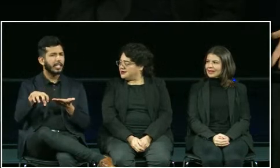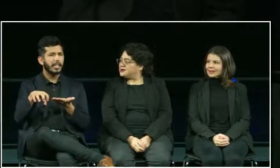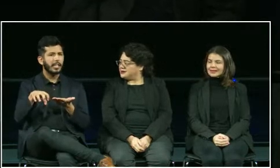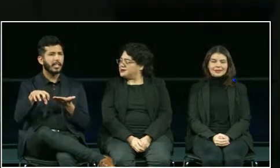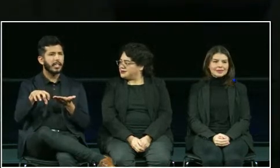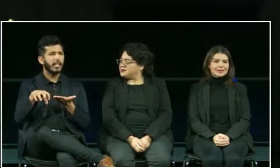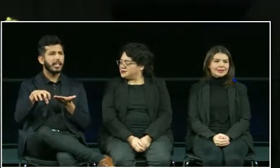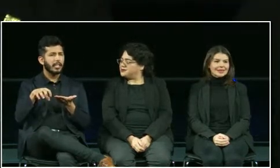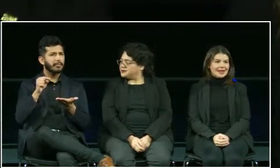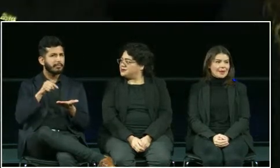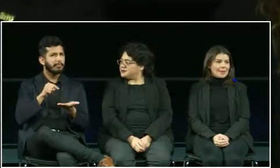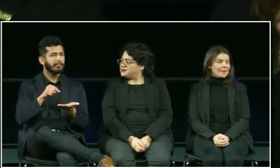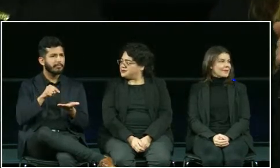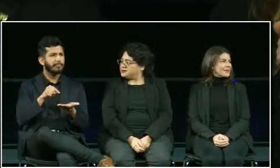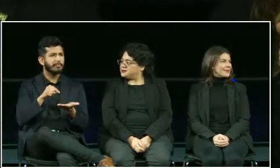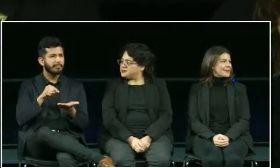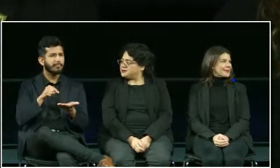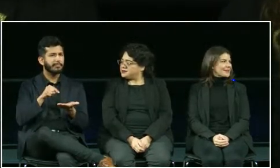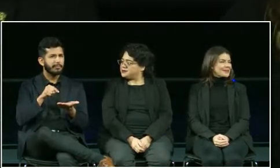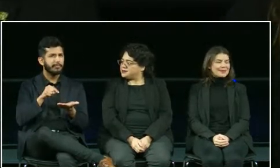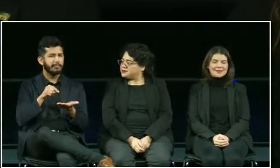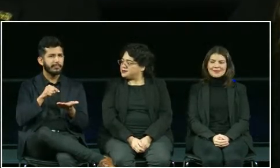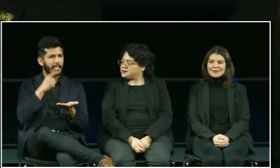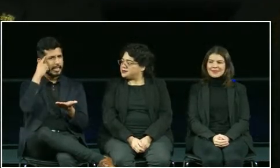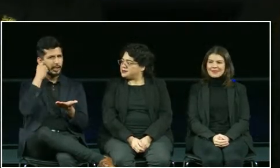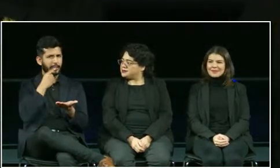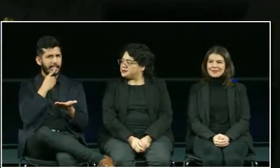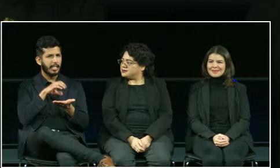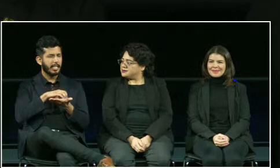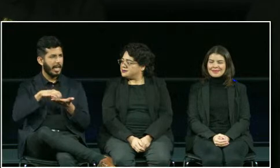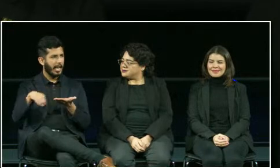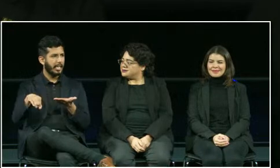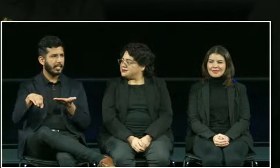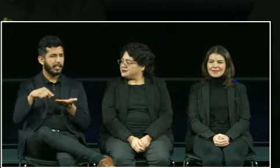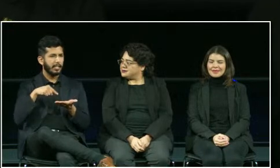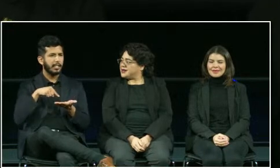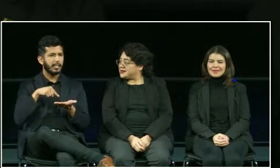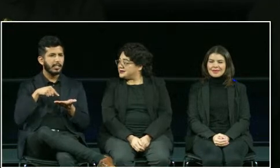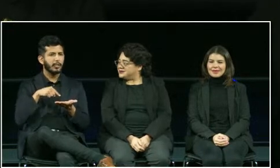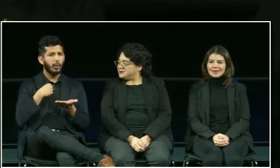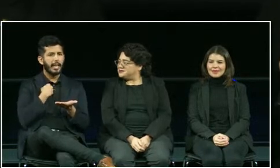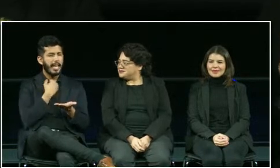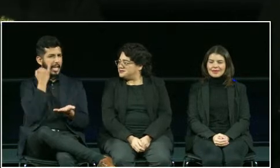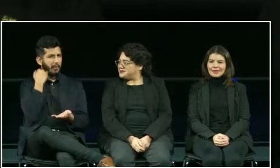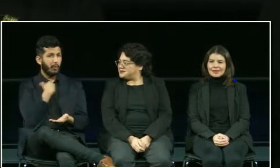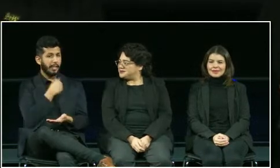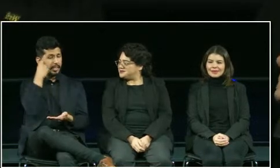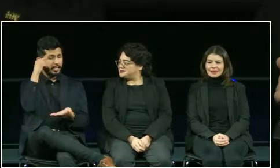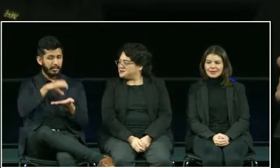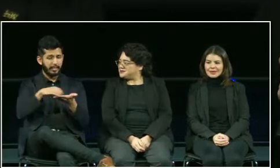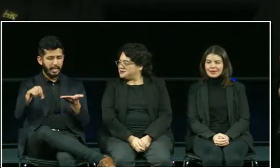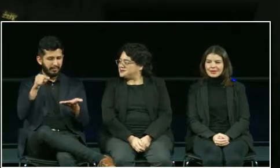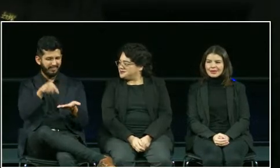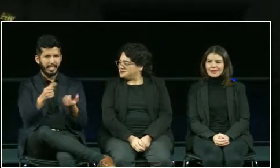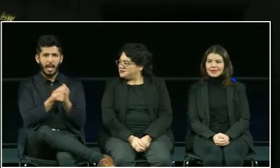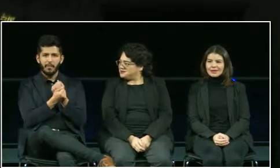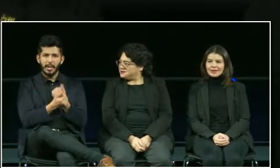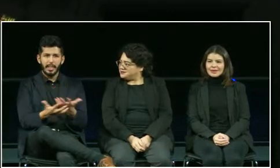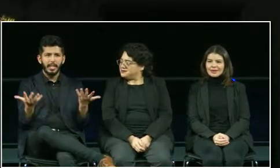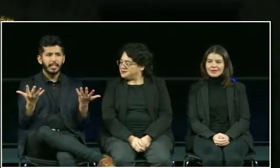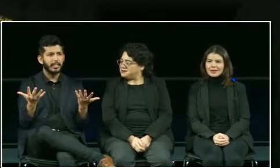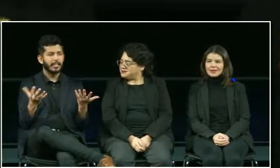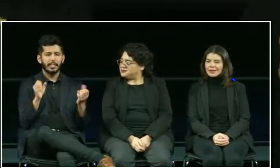the cake? And if we think the cake is everything, can